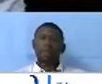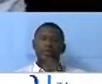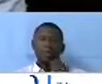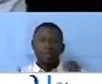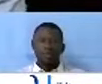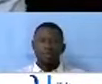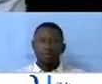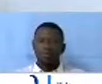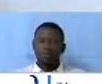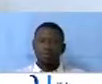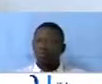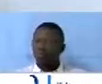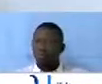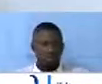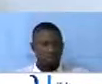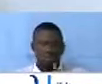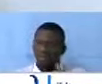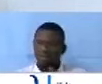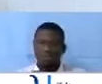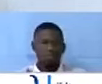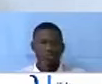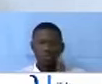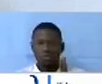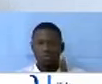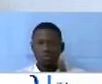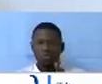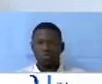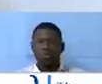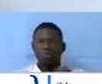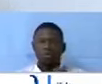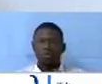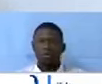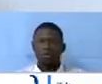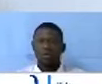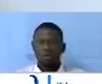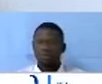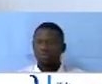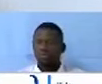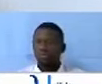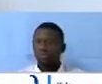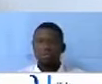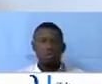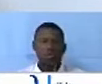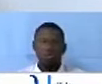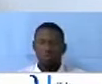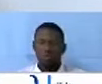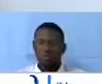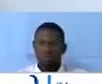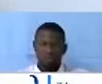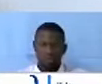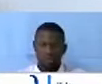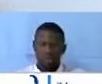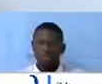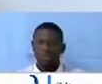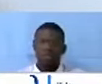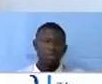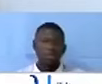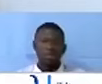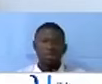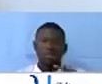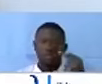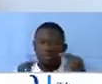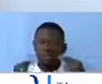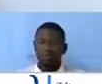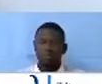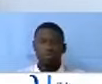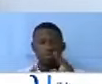I am not denying. Mr. Chairman, nekuma di weddi. First off, I want to deny. Nek dama bugga weddi rek. These are the testimonies of these people.